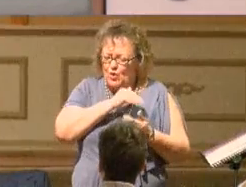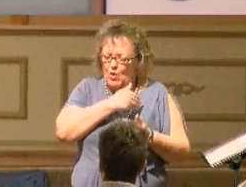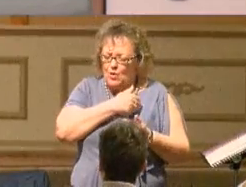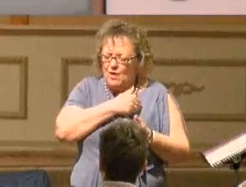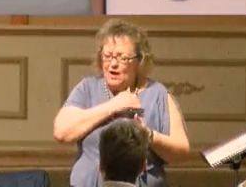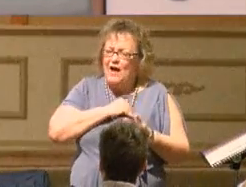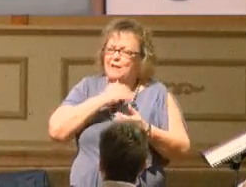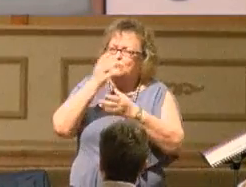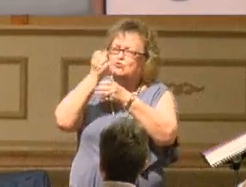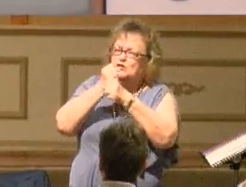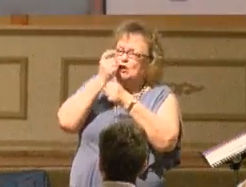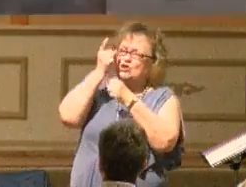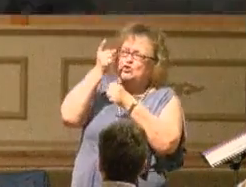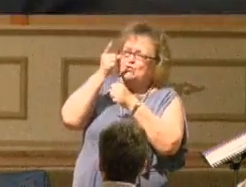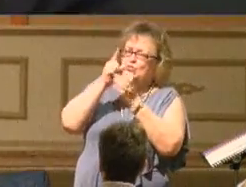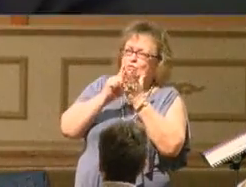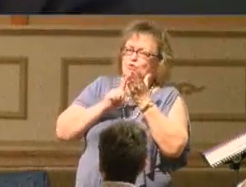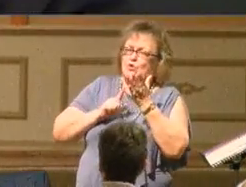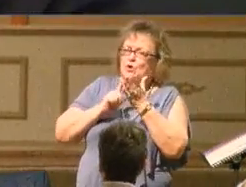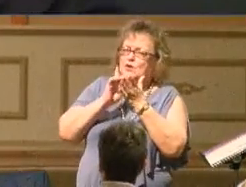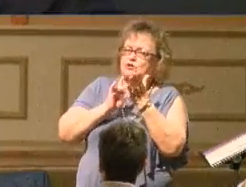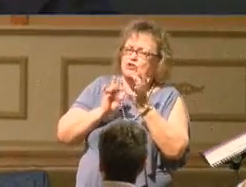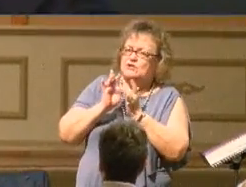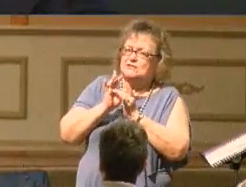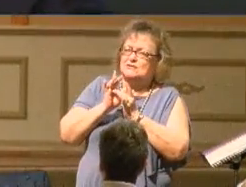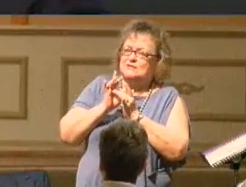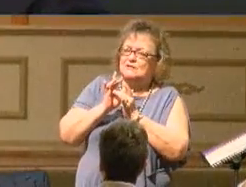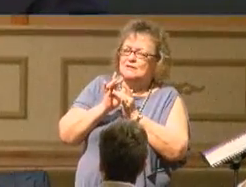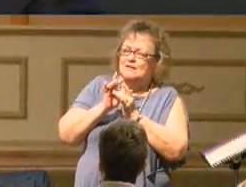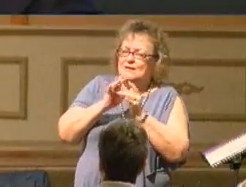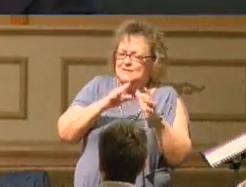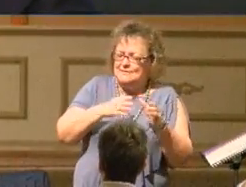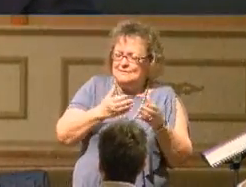I'm trusting you, Lord Jesus, to take me to heaven